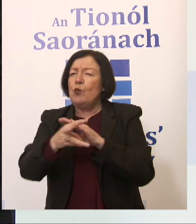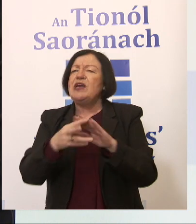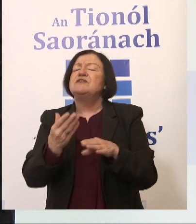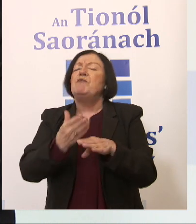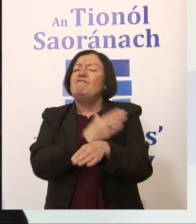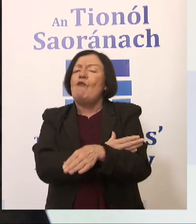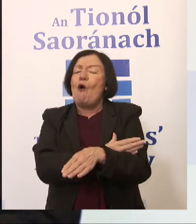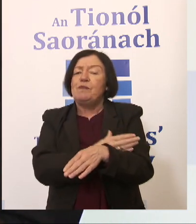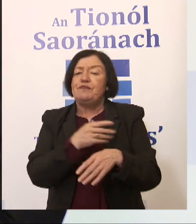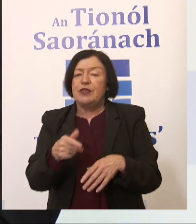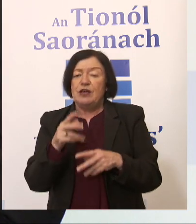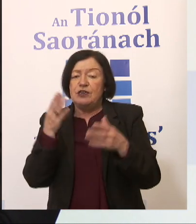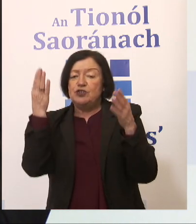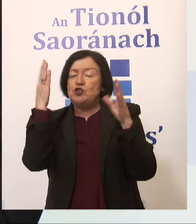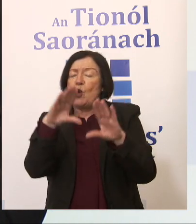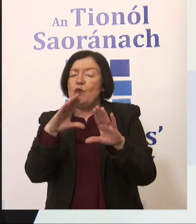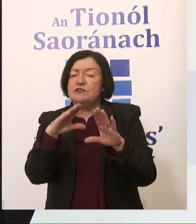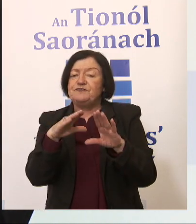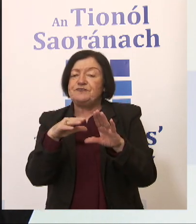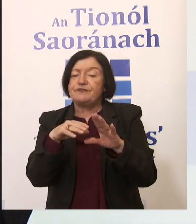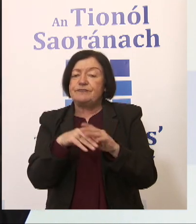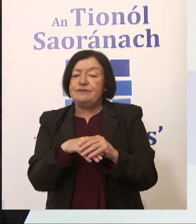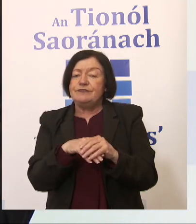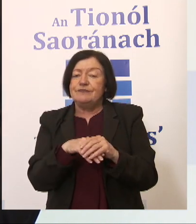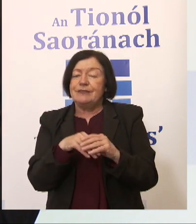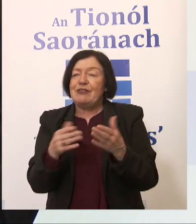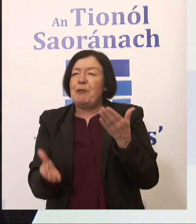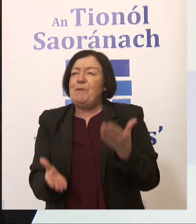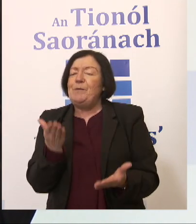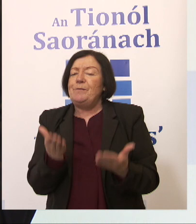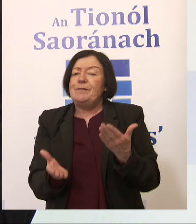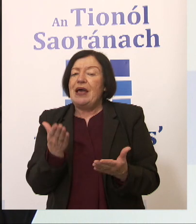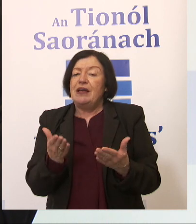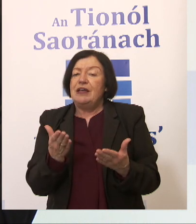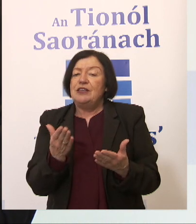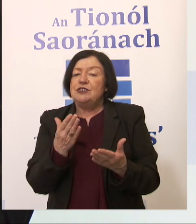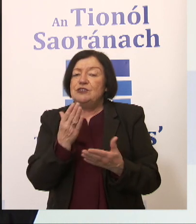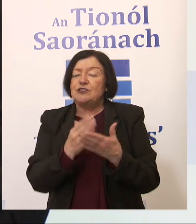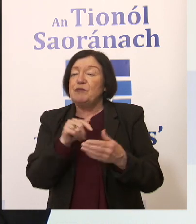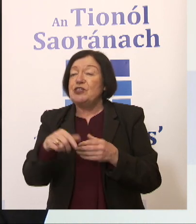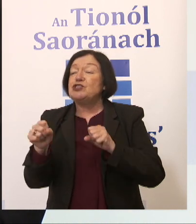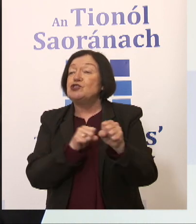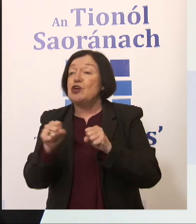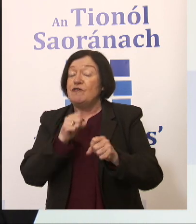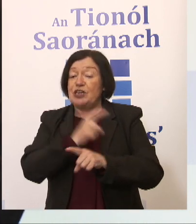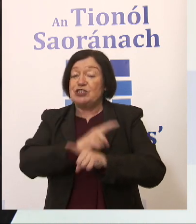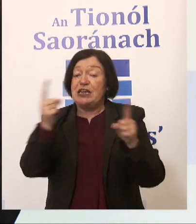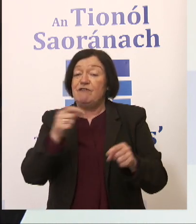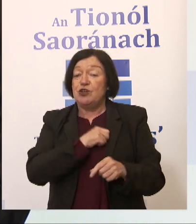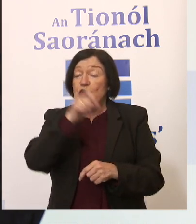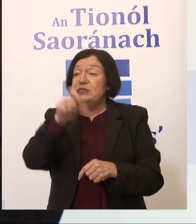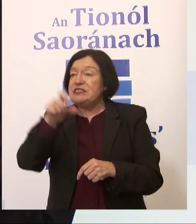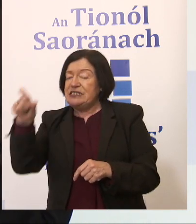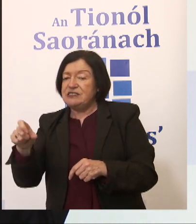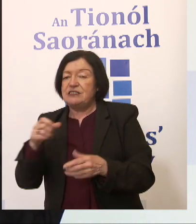ago, that it shows, I suppose, the balance of some of the services that are delivered to citizens, and to